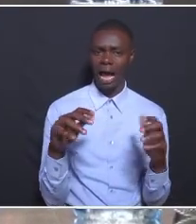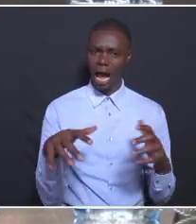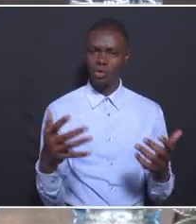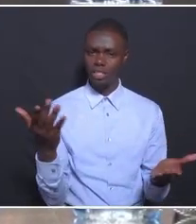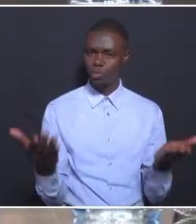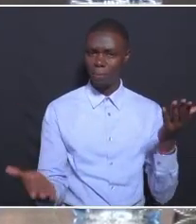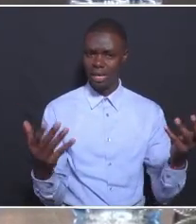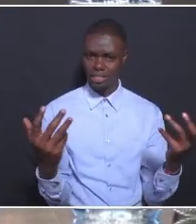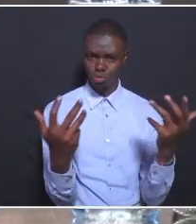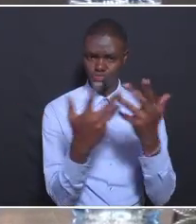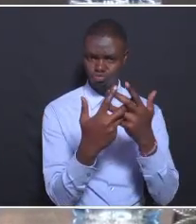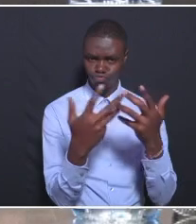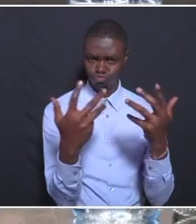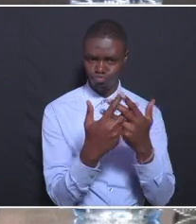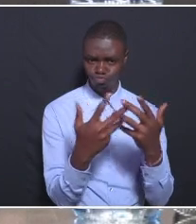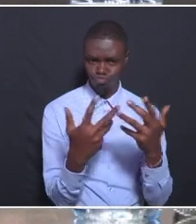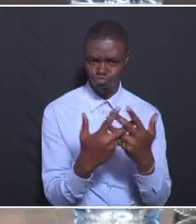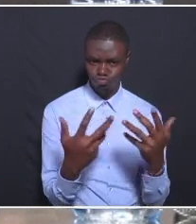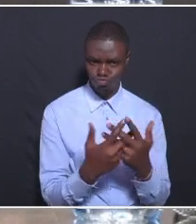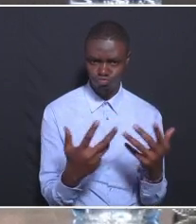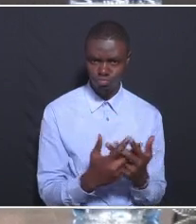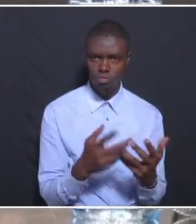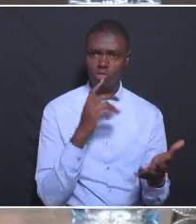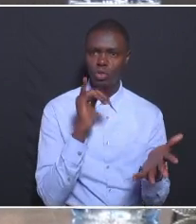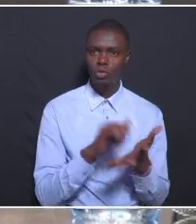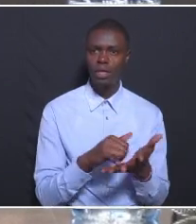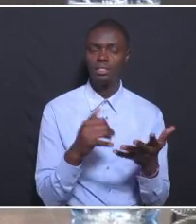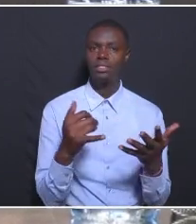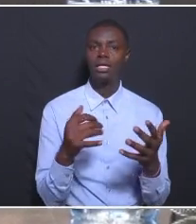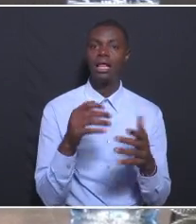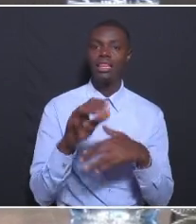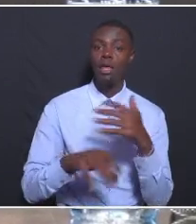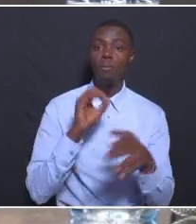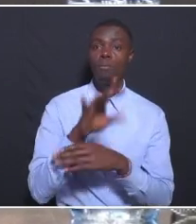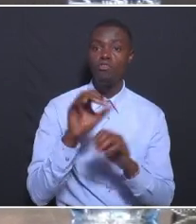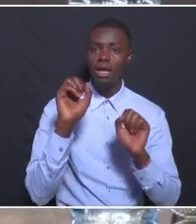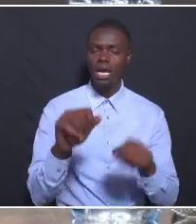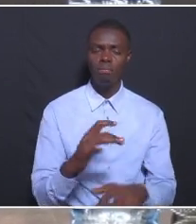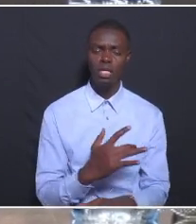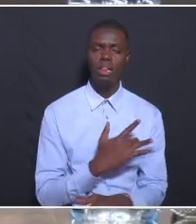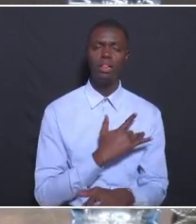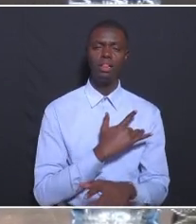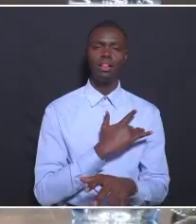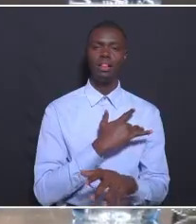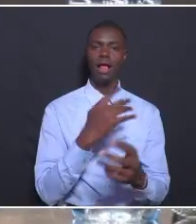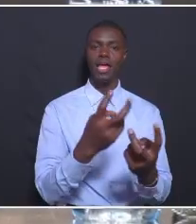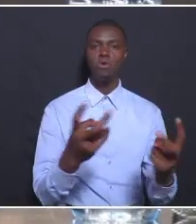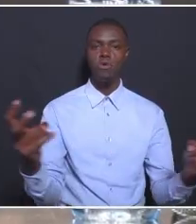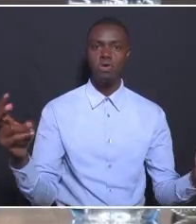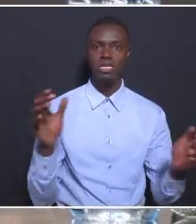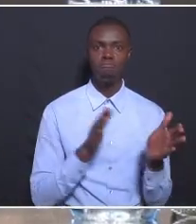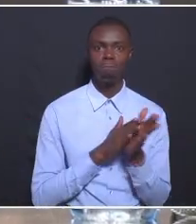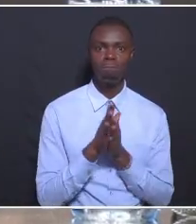balance that so that the movie feels intimate, but there's also levity in it. But I guess